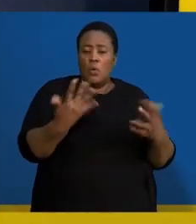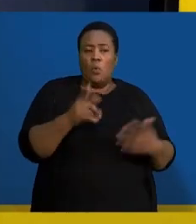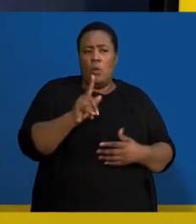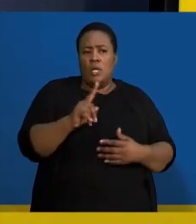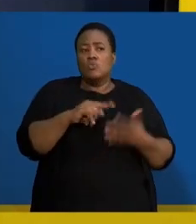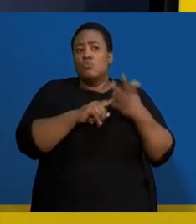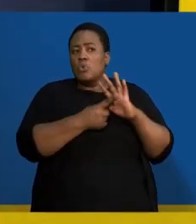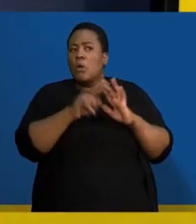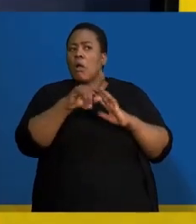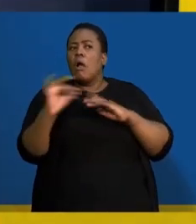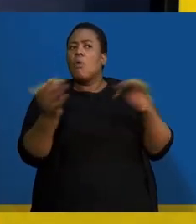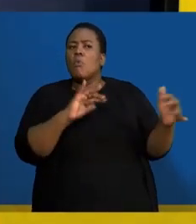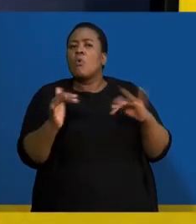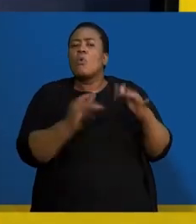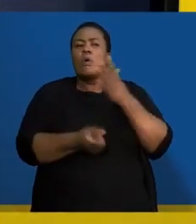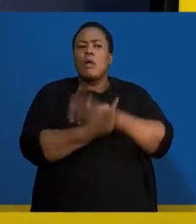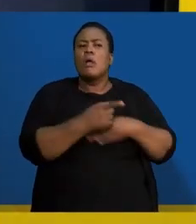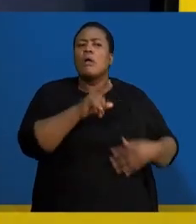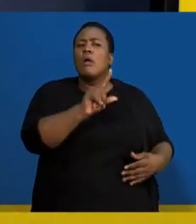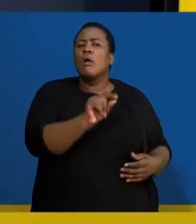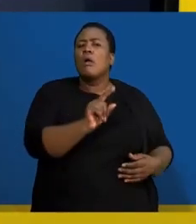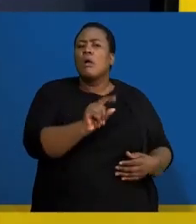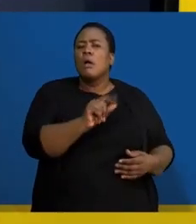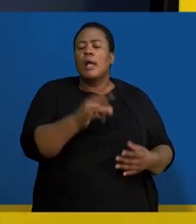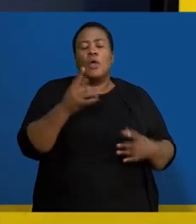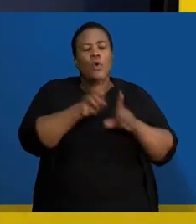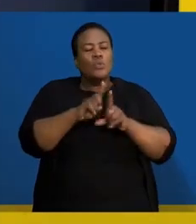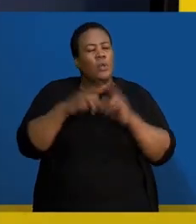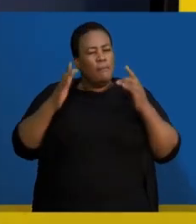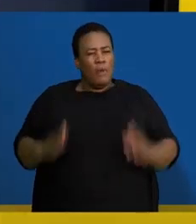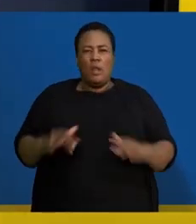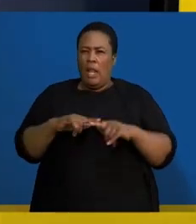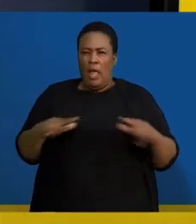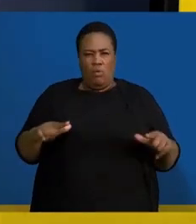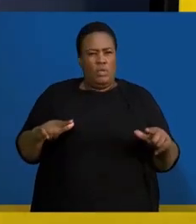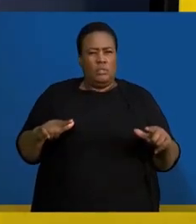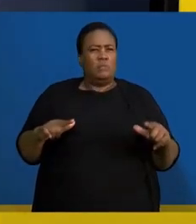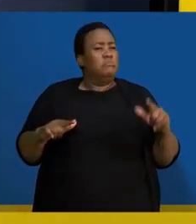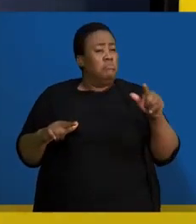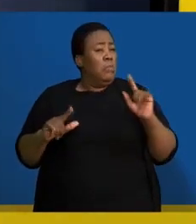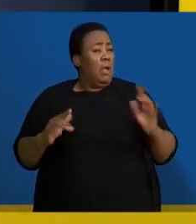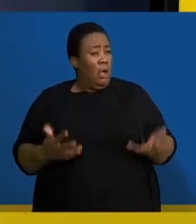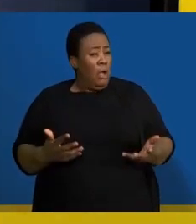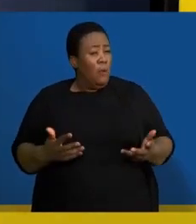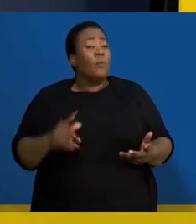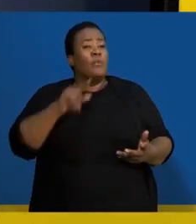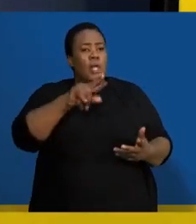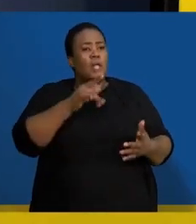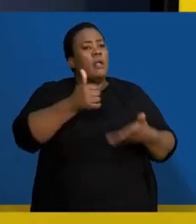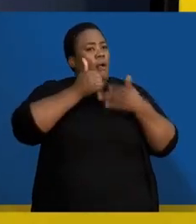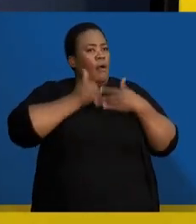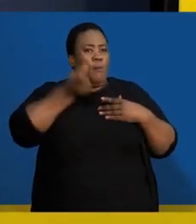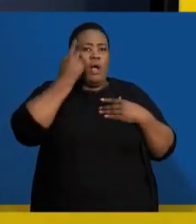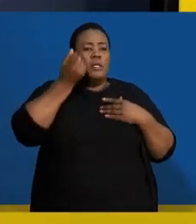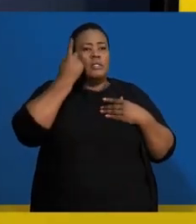was a war situation? You need to look at the body language as well, because the body language helps you understand what was going